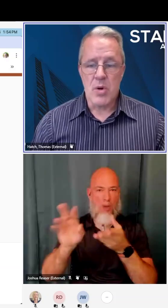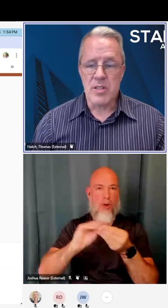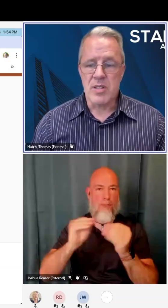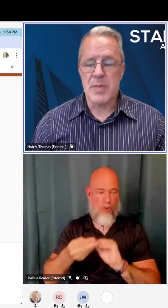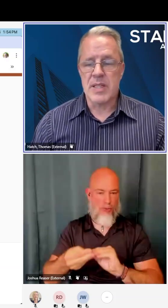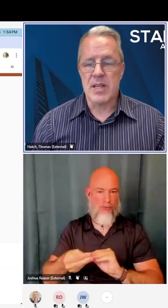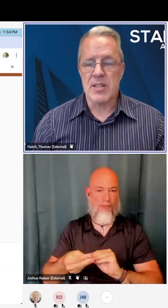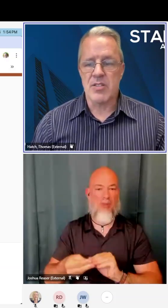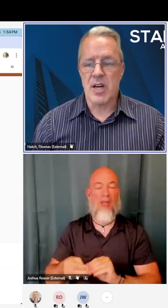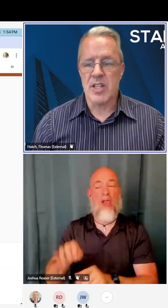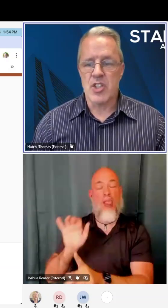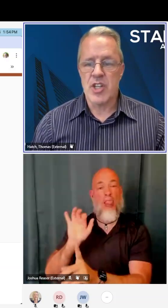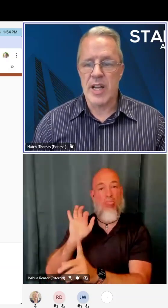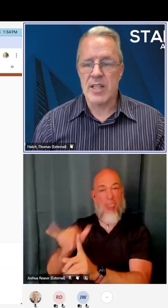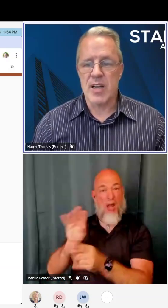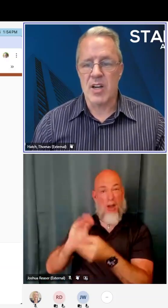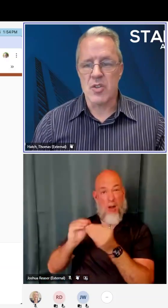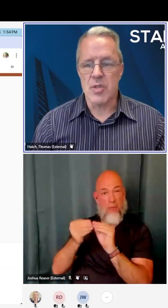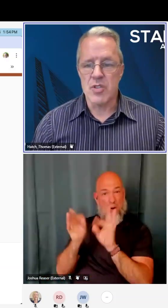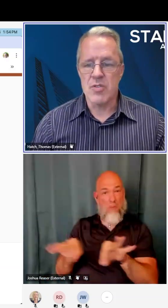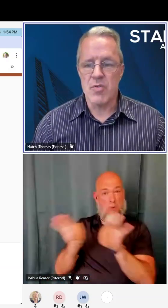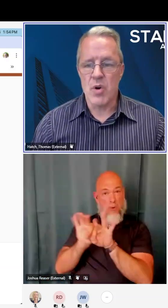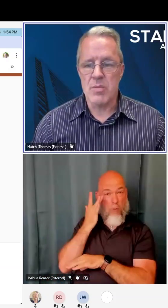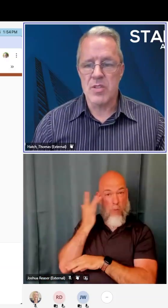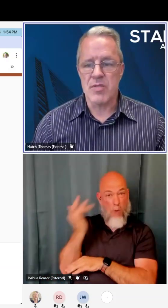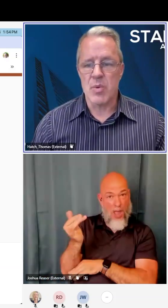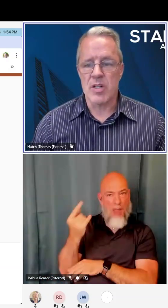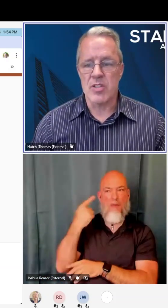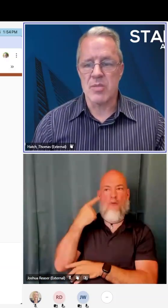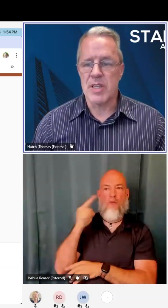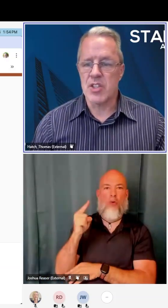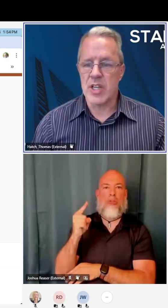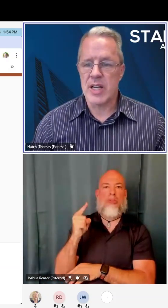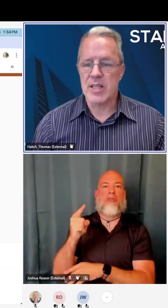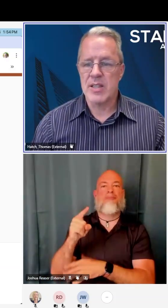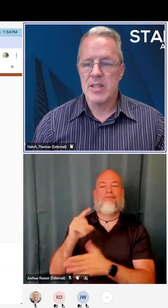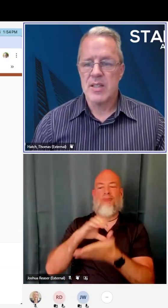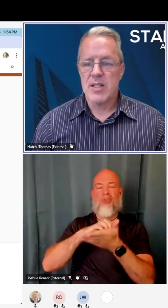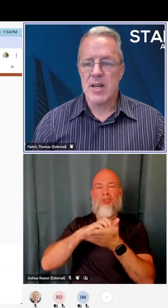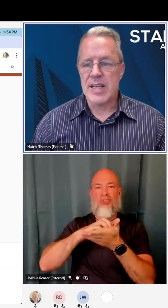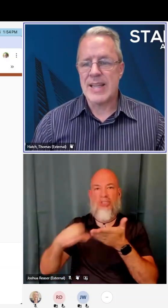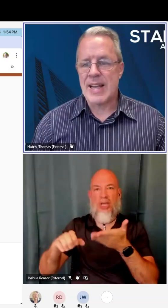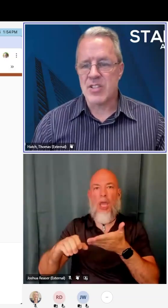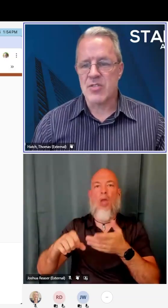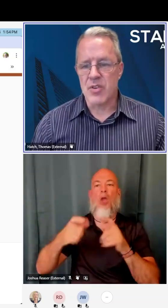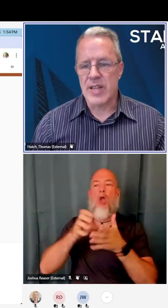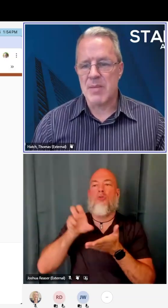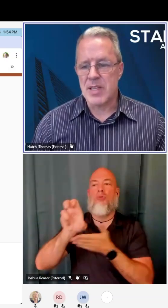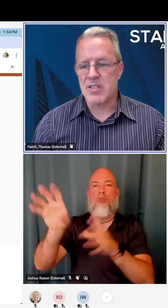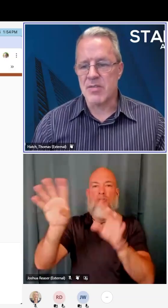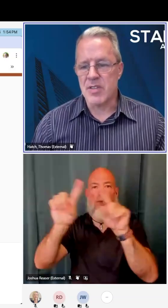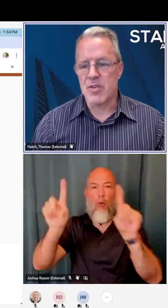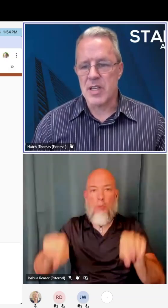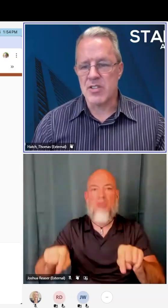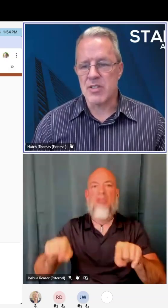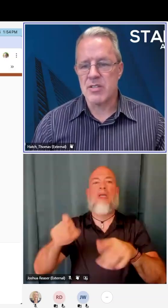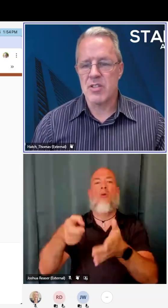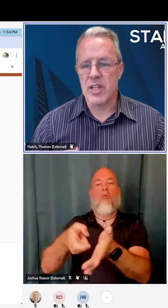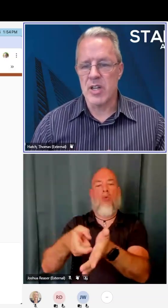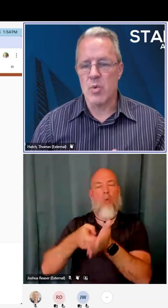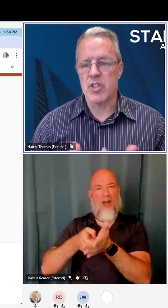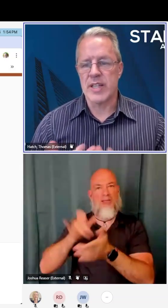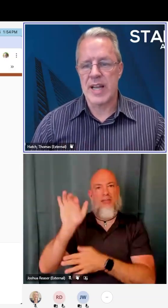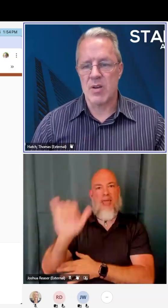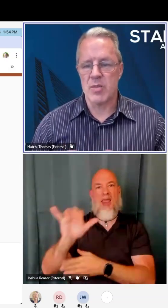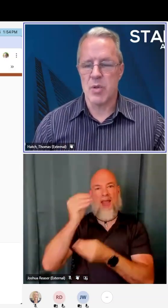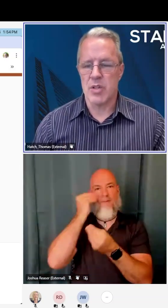is important because on the check contribution forms, if you want to submit a check, it asks for that piece of information